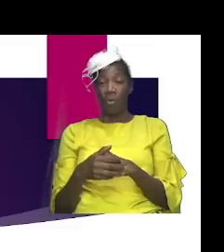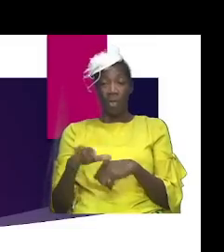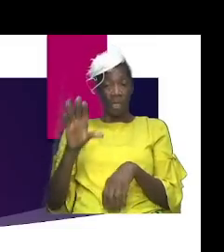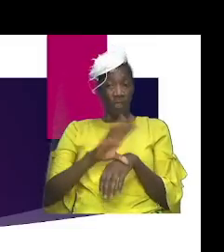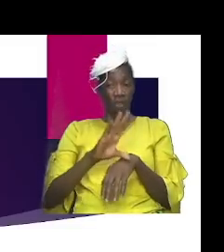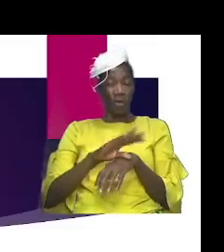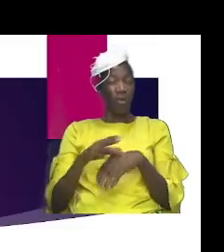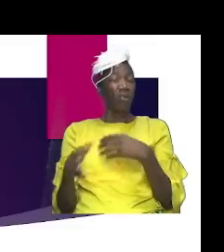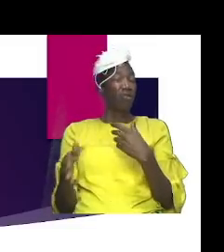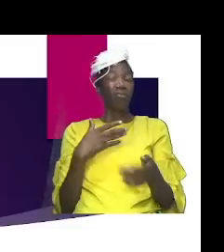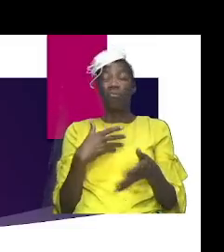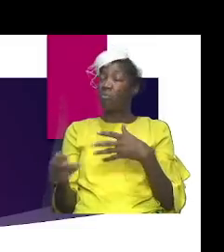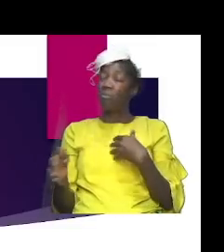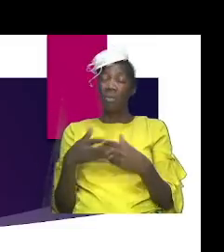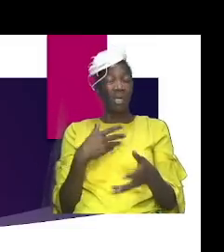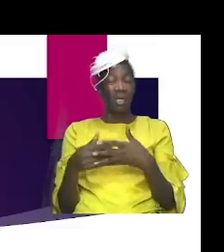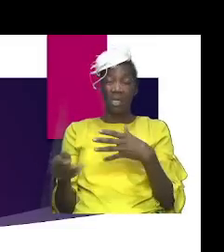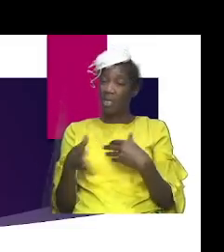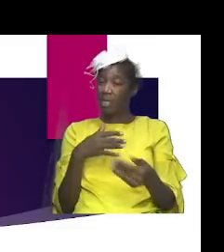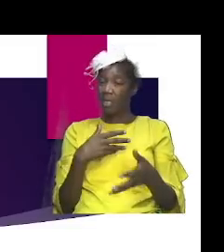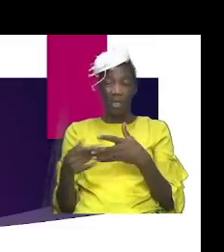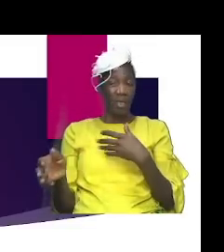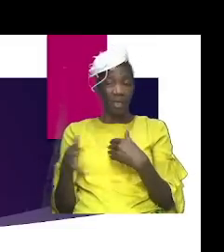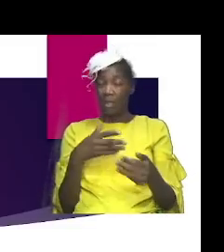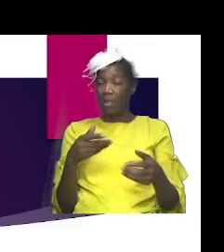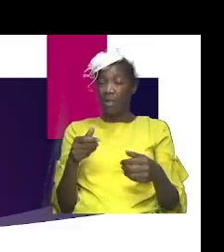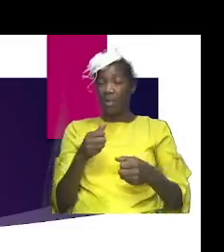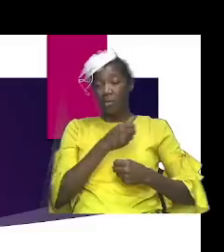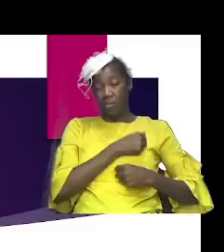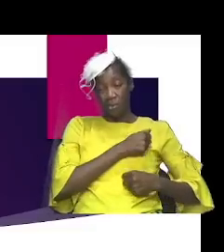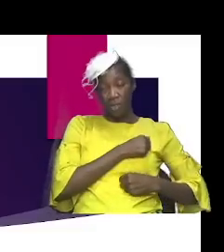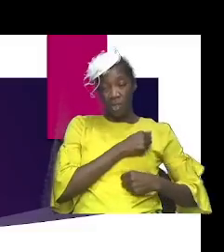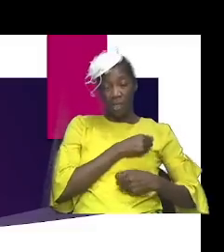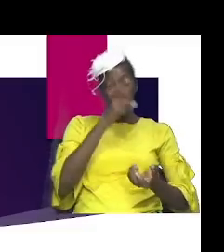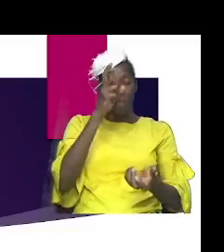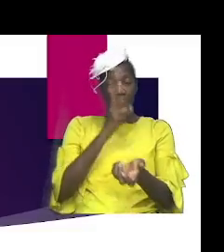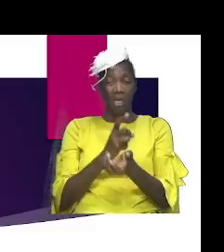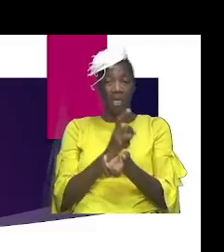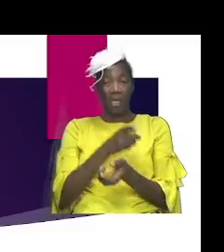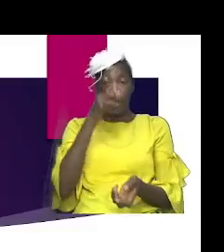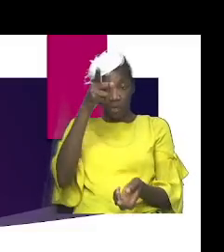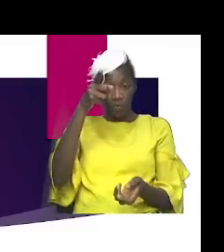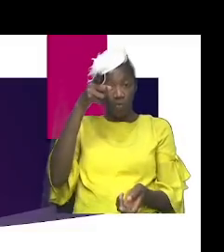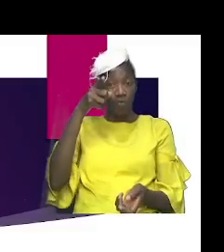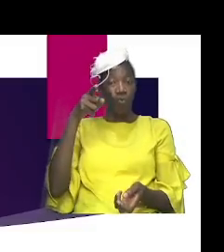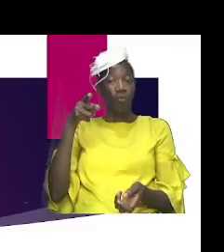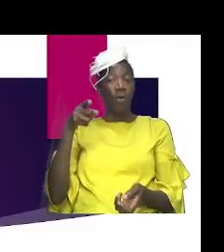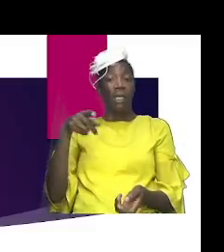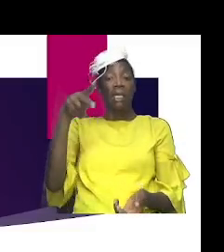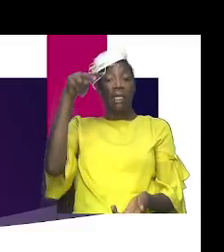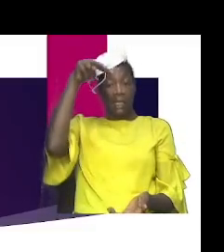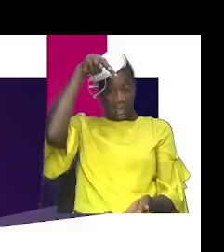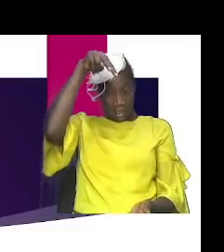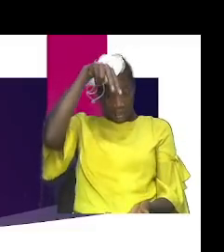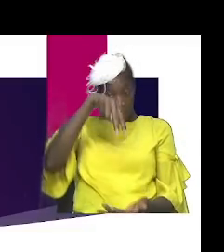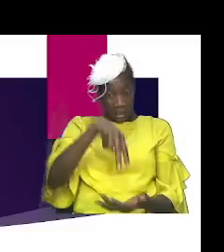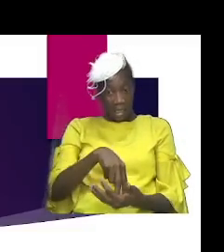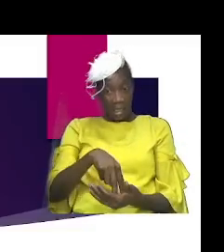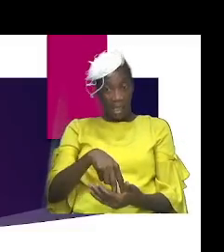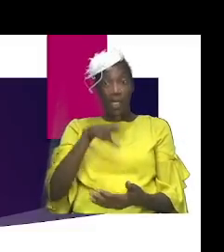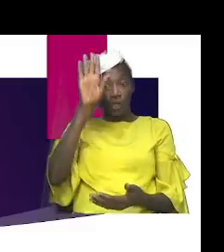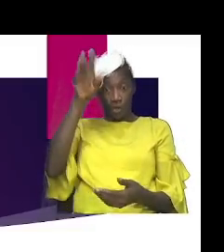lawyers, because everyone, once you're in church, lawyer, police, doctor, you are going to be standing and your turn is going to be